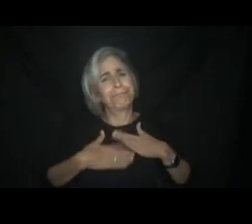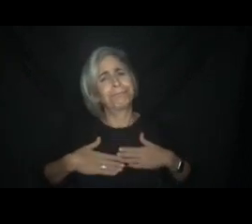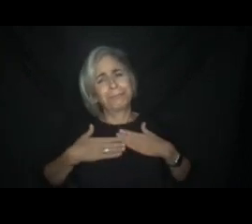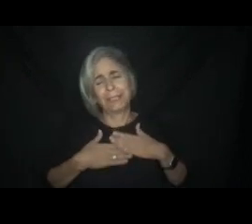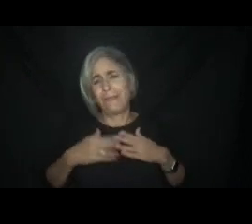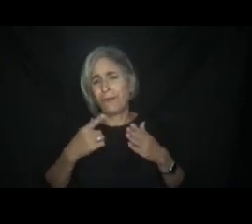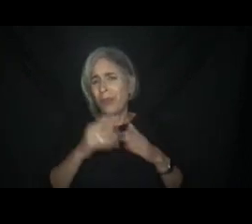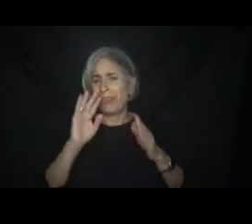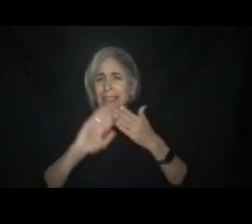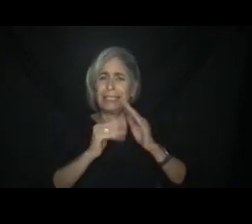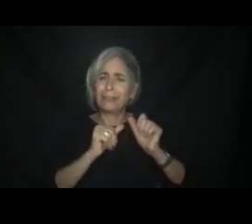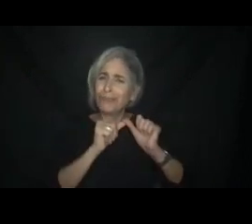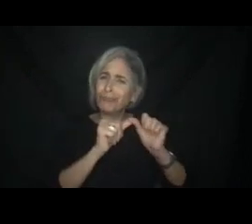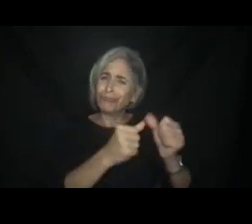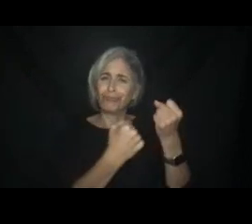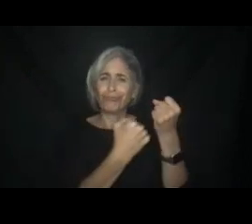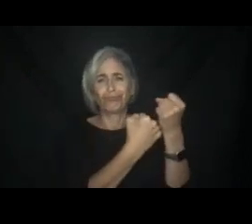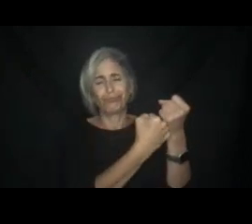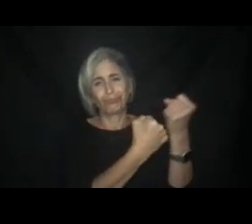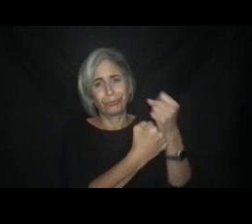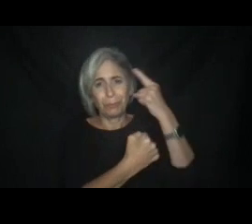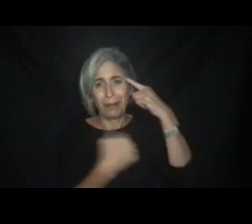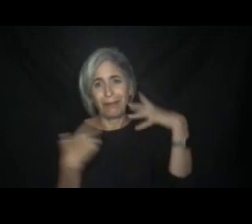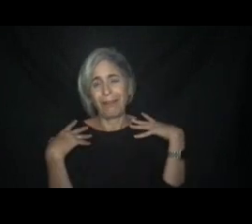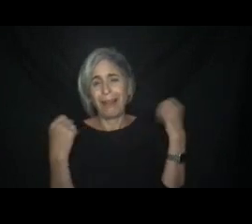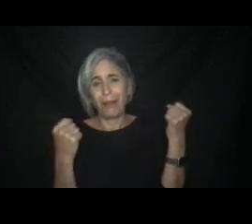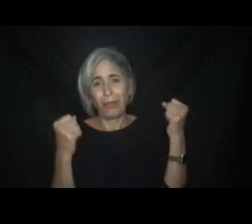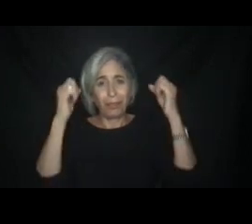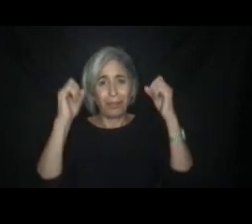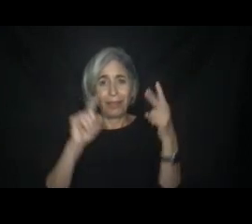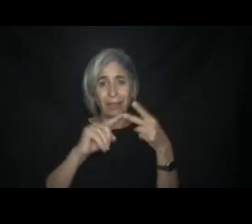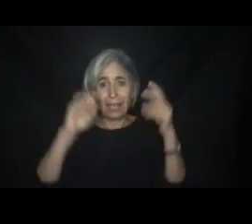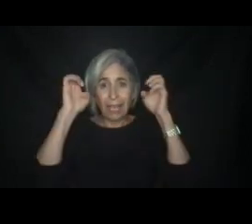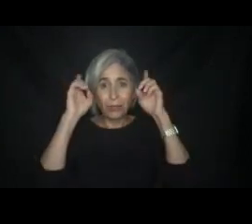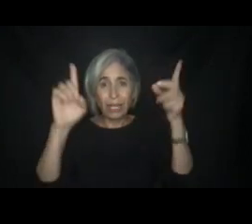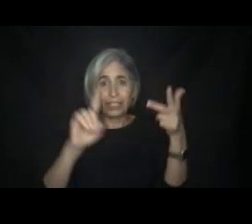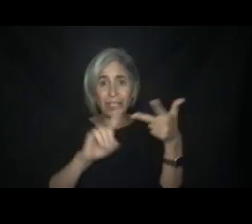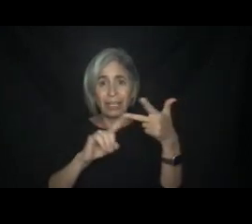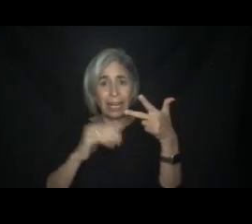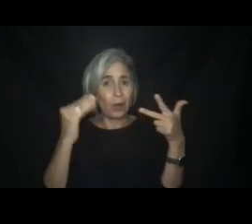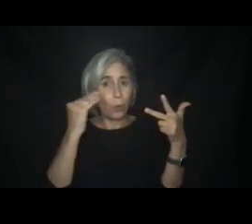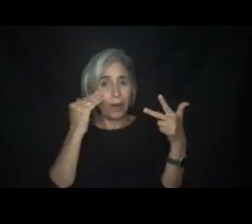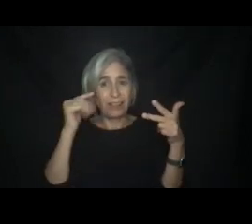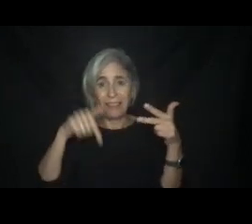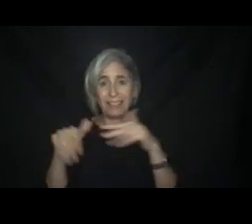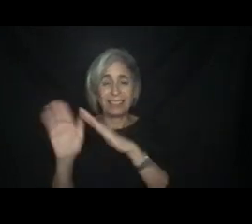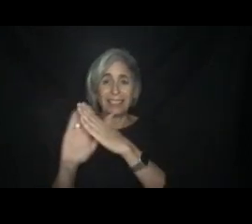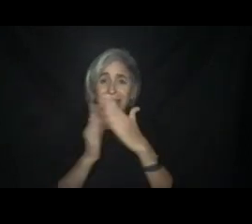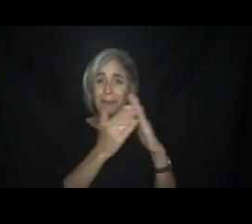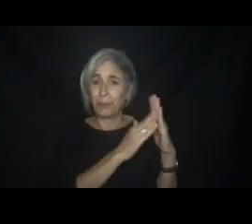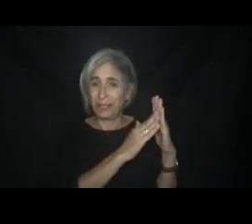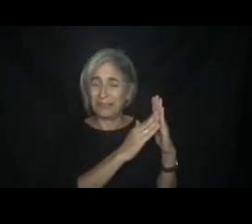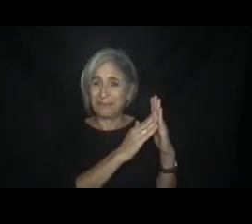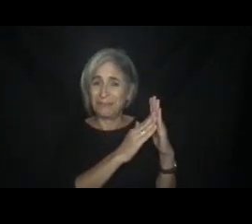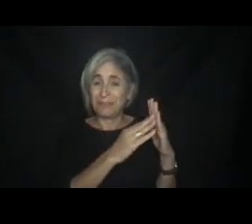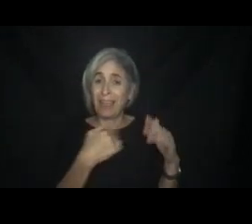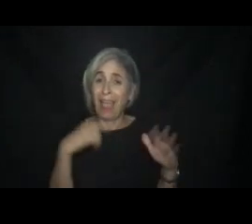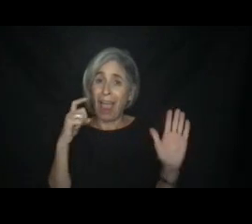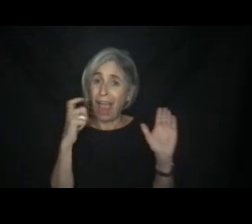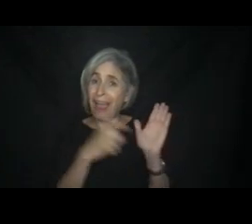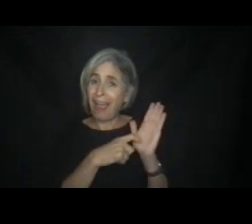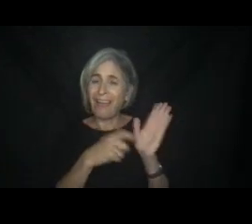city's continued support of mental health education and awareness in our community. I recognize